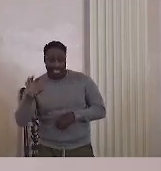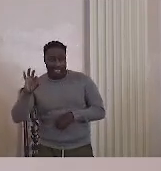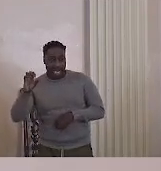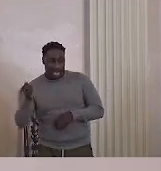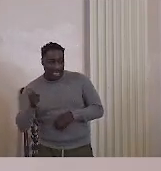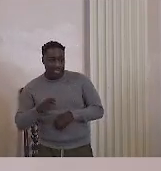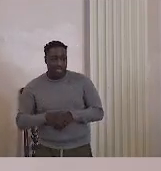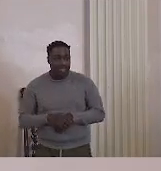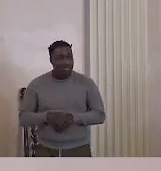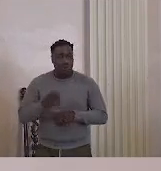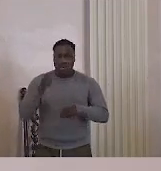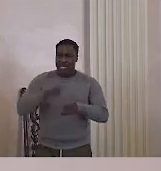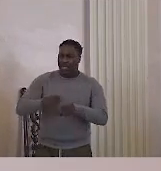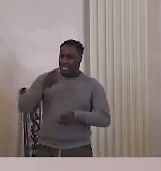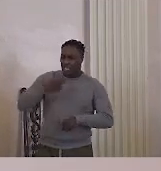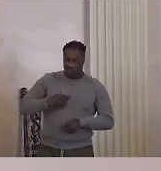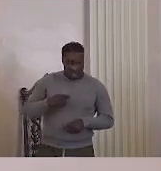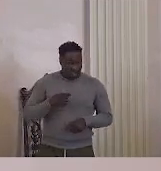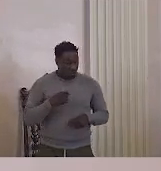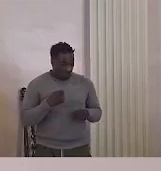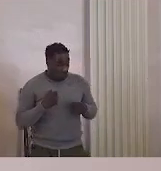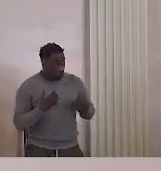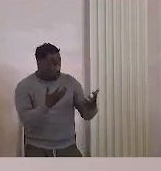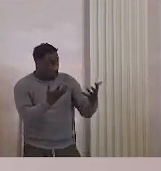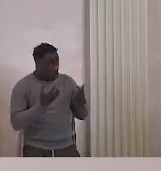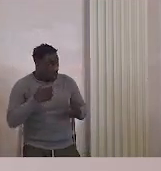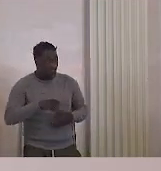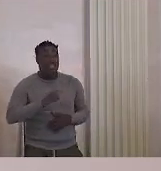and one time said to me, "Would you ever want